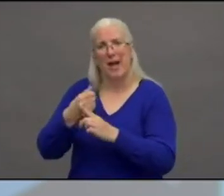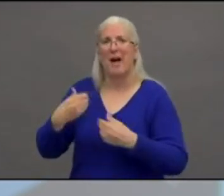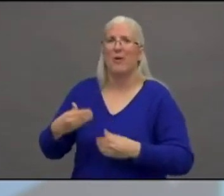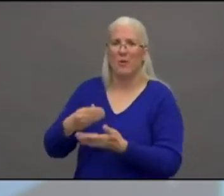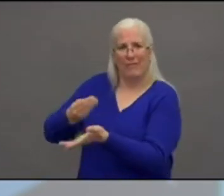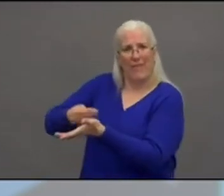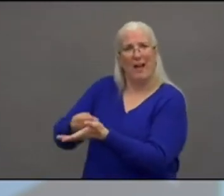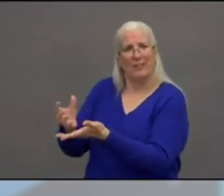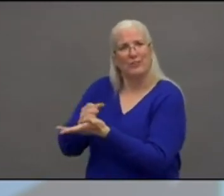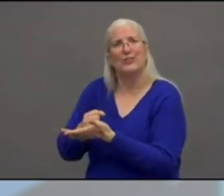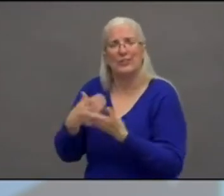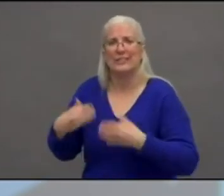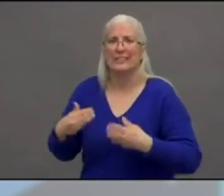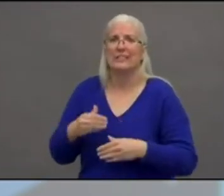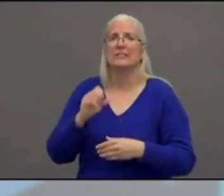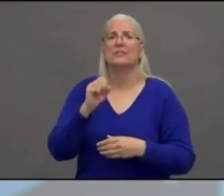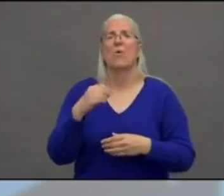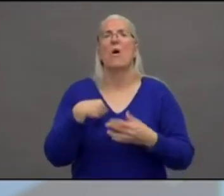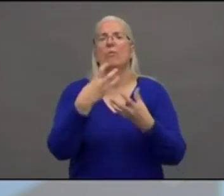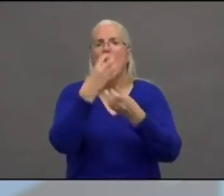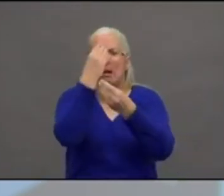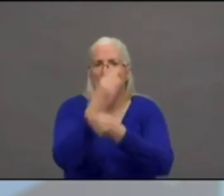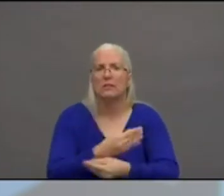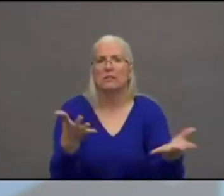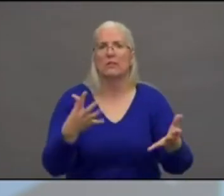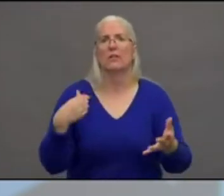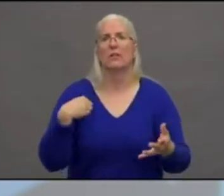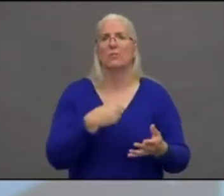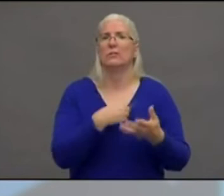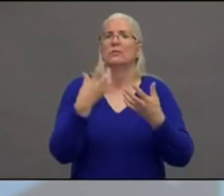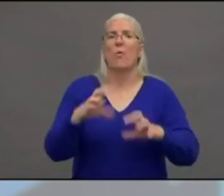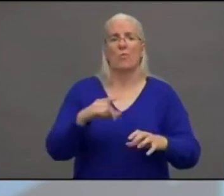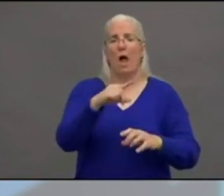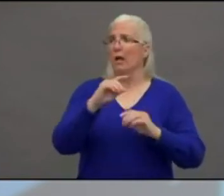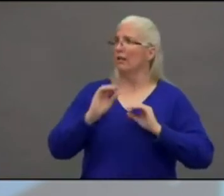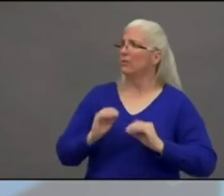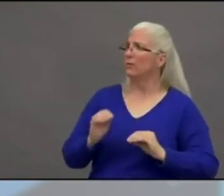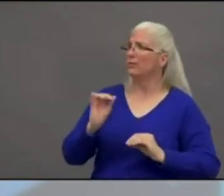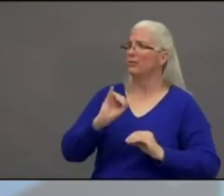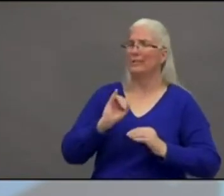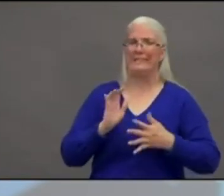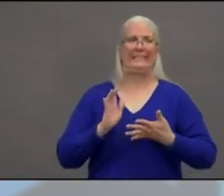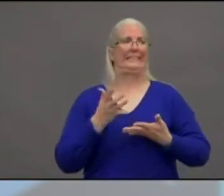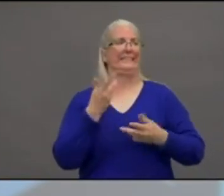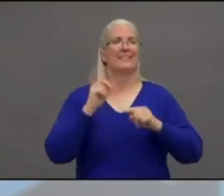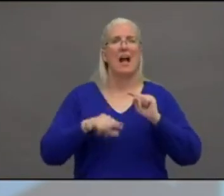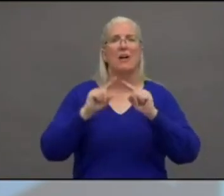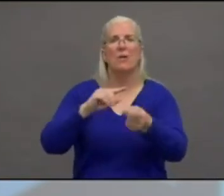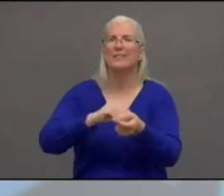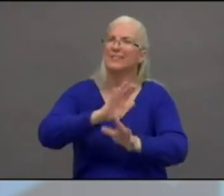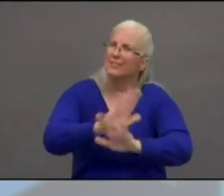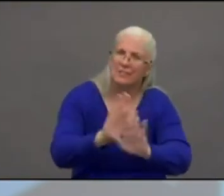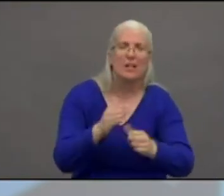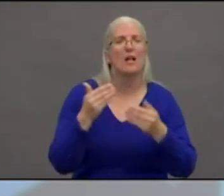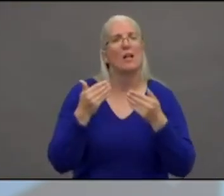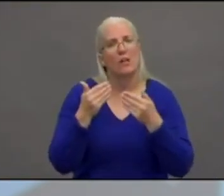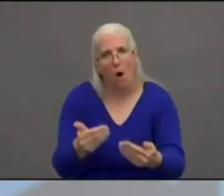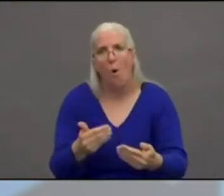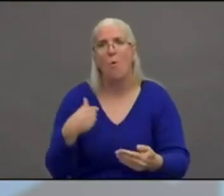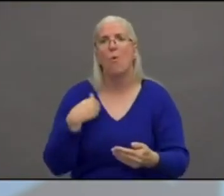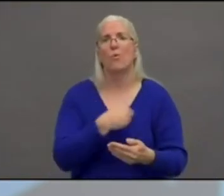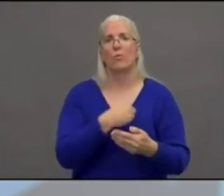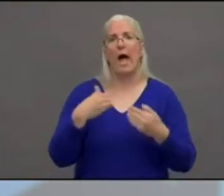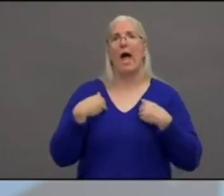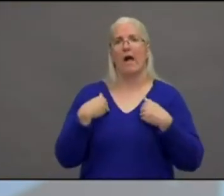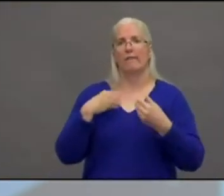we want to make it clear that we don't want insurance to be a barrier to their care. So one thing I want to mention to the public out